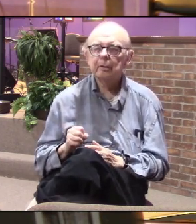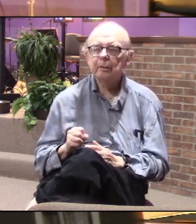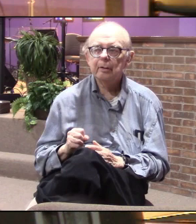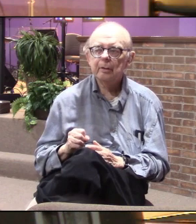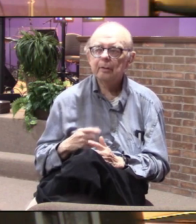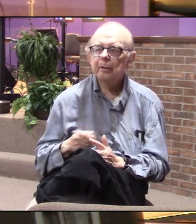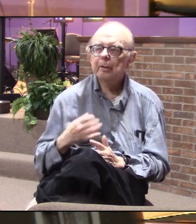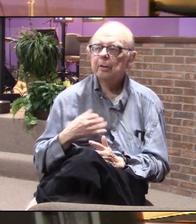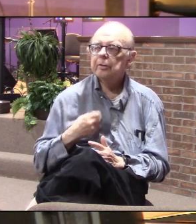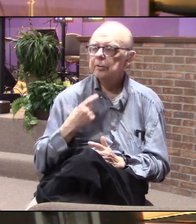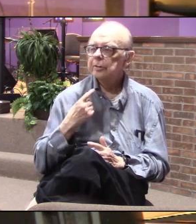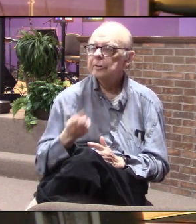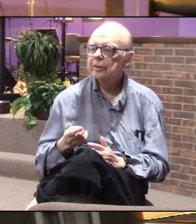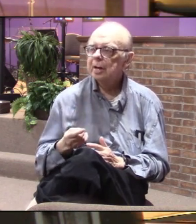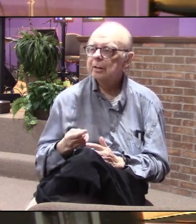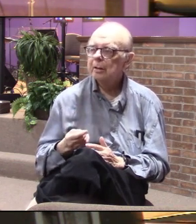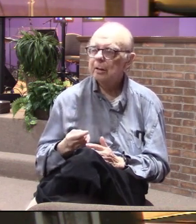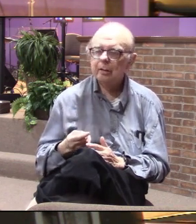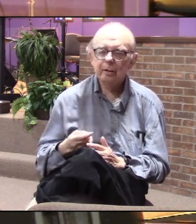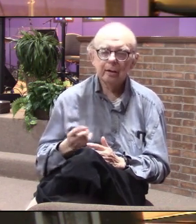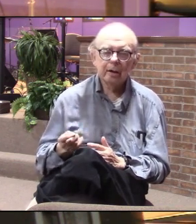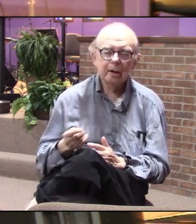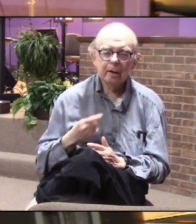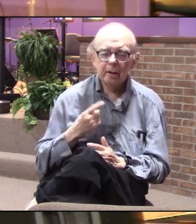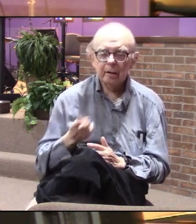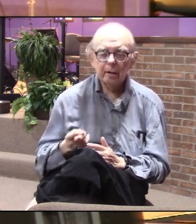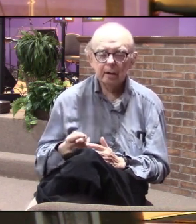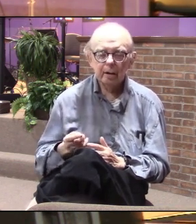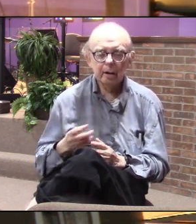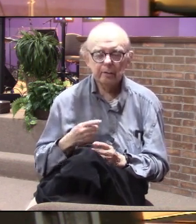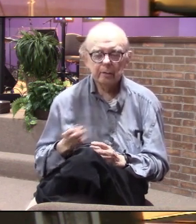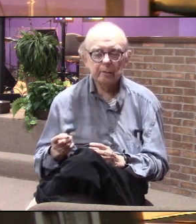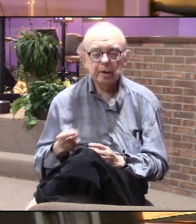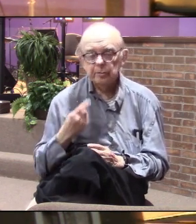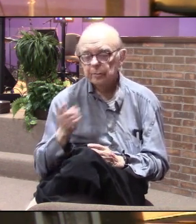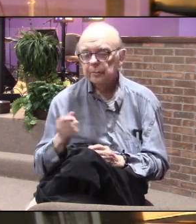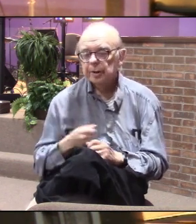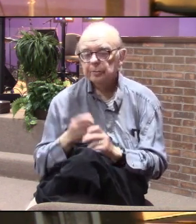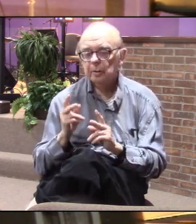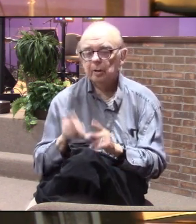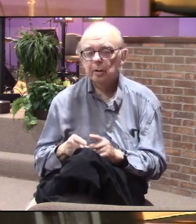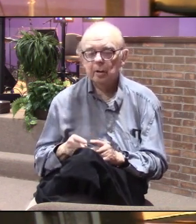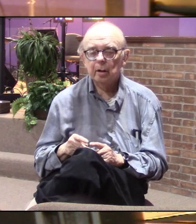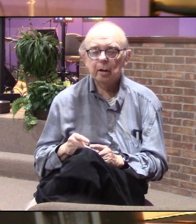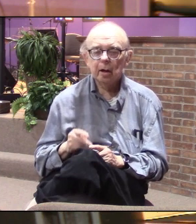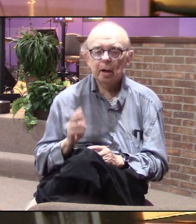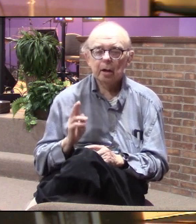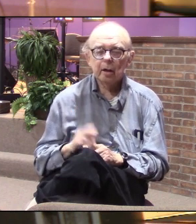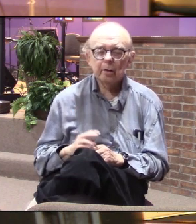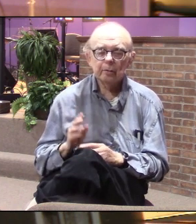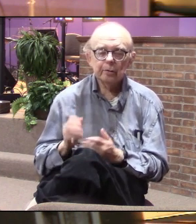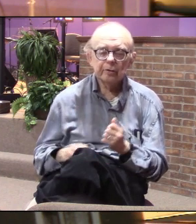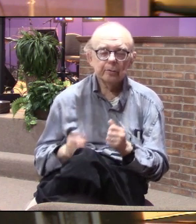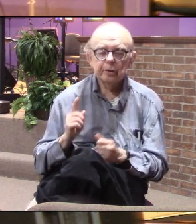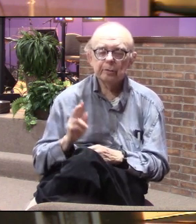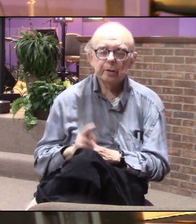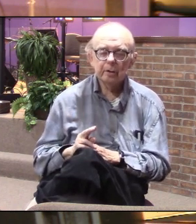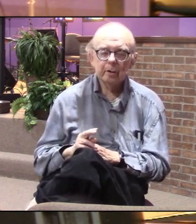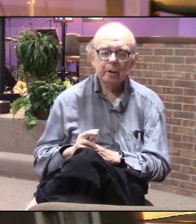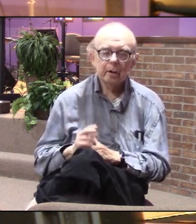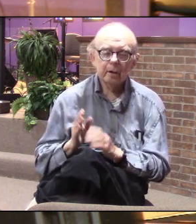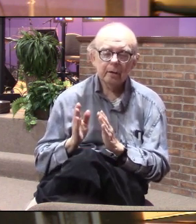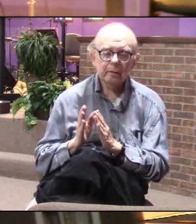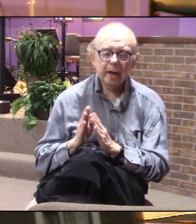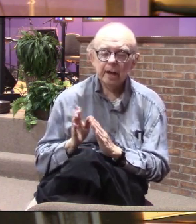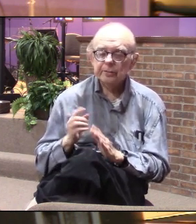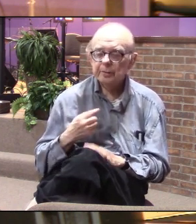Then Jonah said, these all may be true for each one of you. So use whichever one you wish. But as for